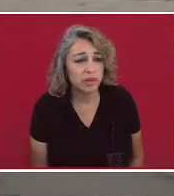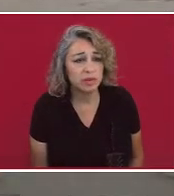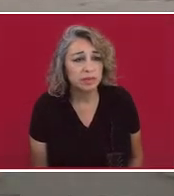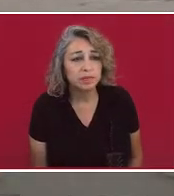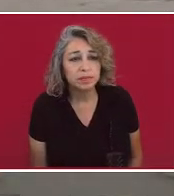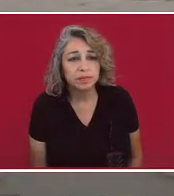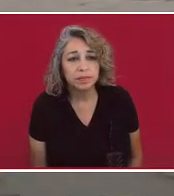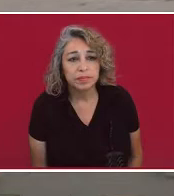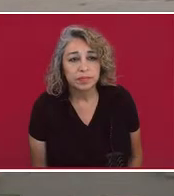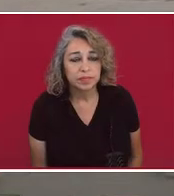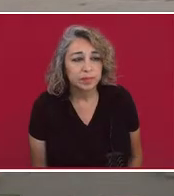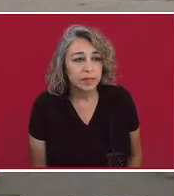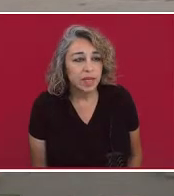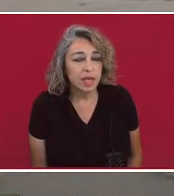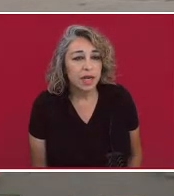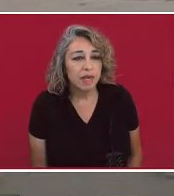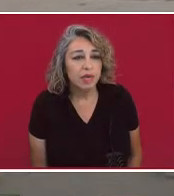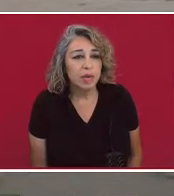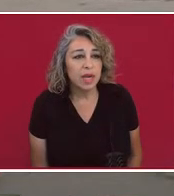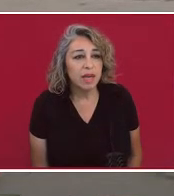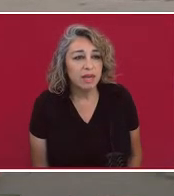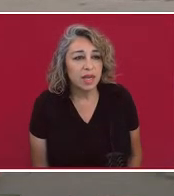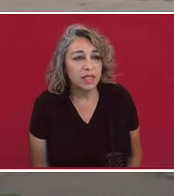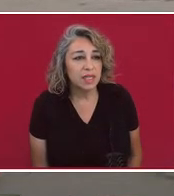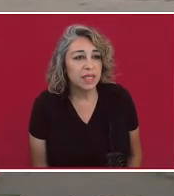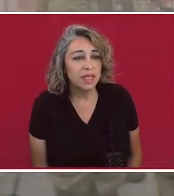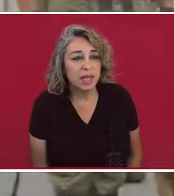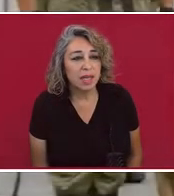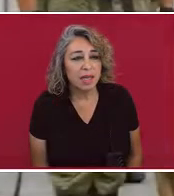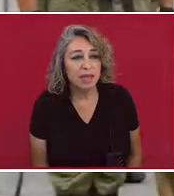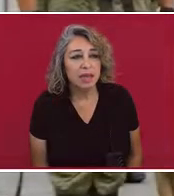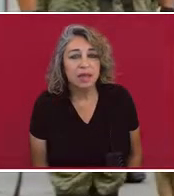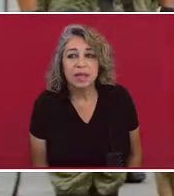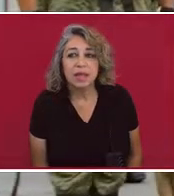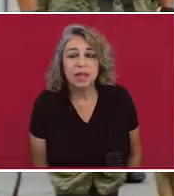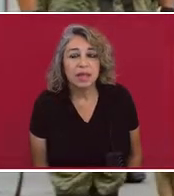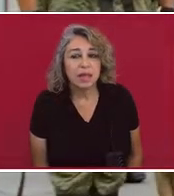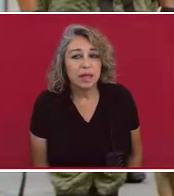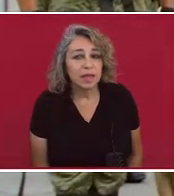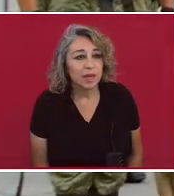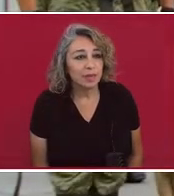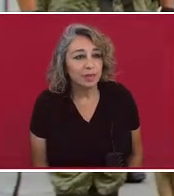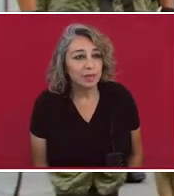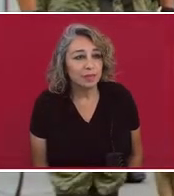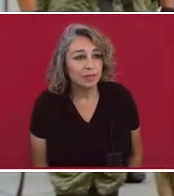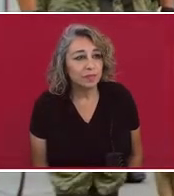general. And everyone have an excellent day.